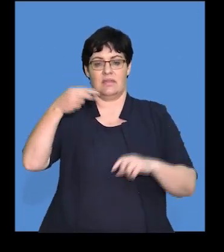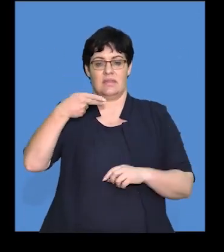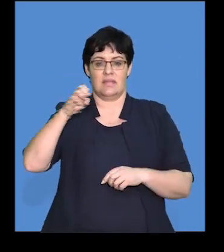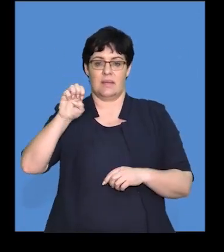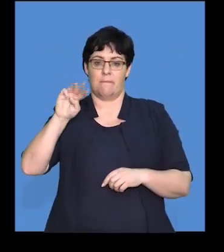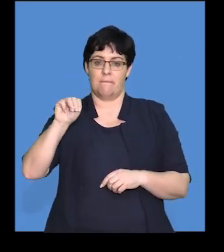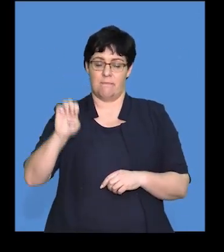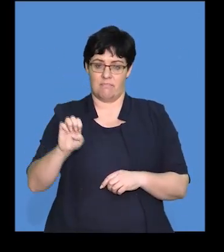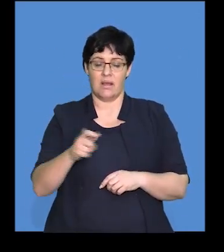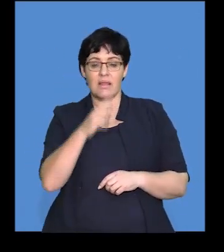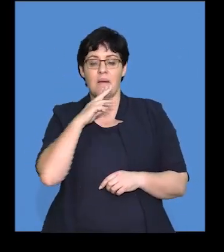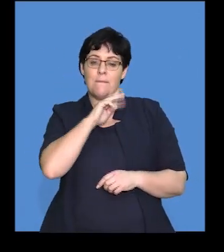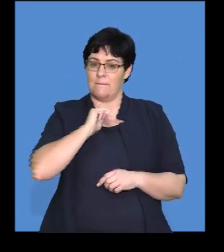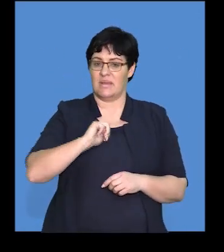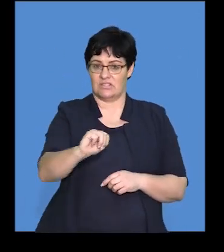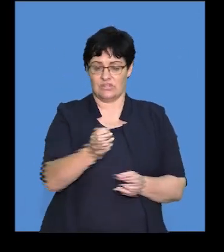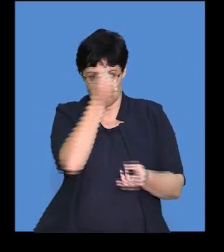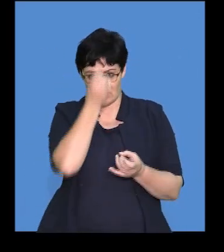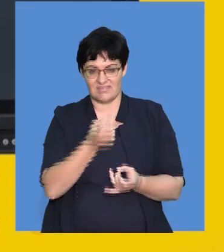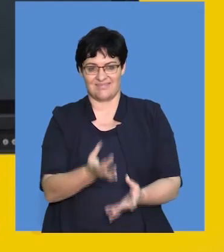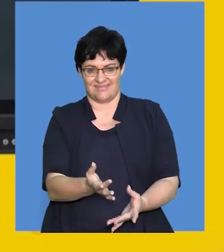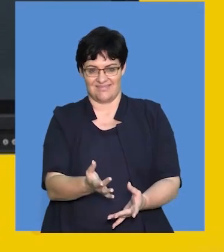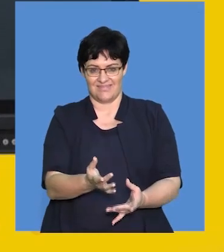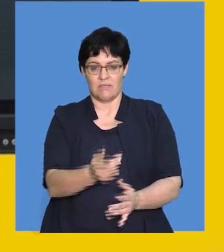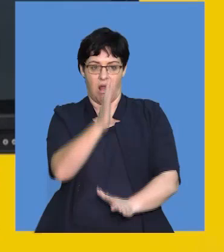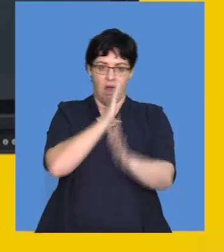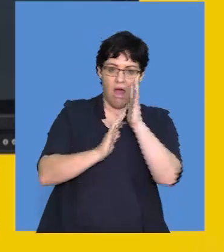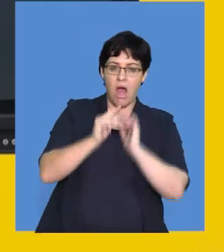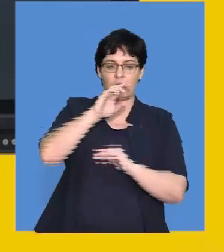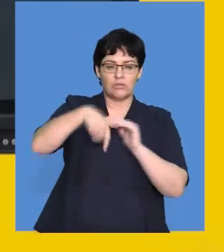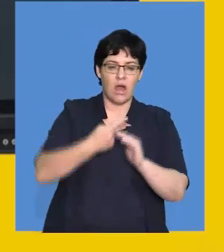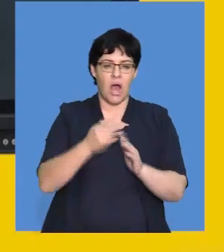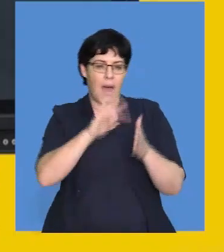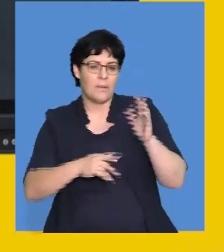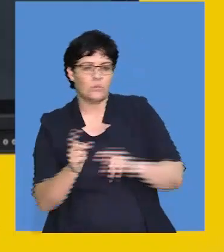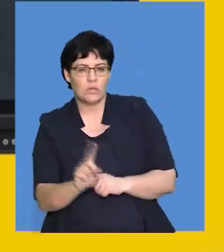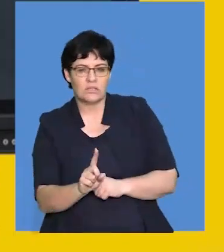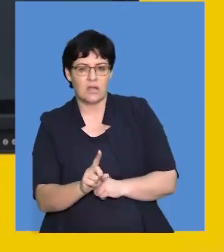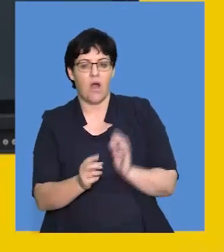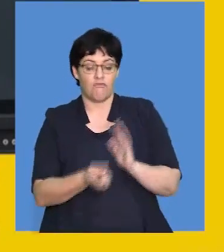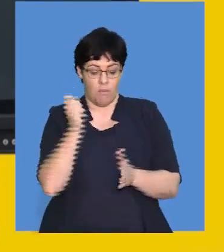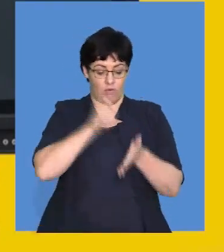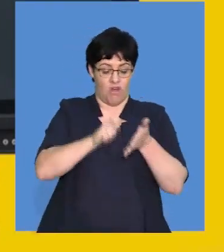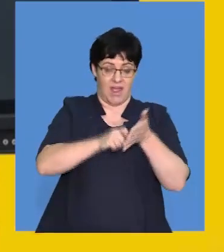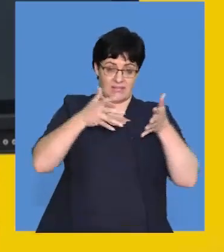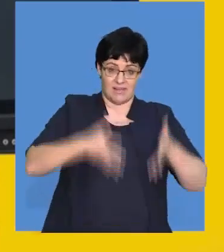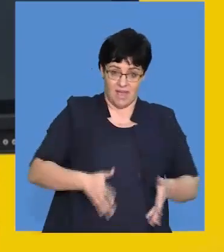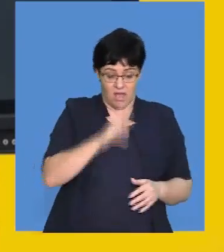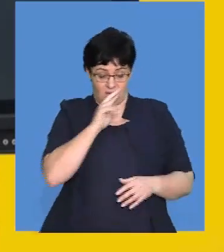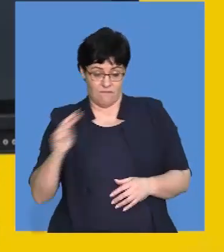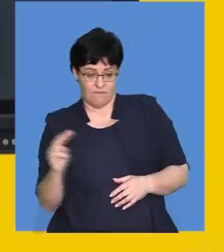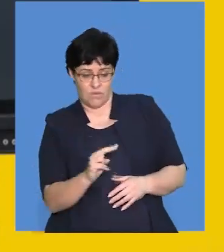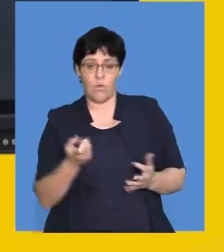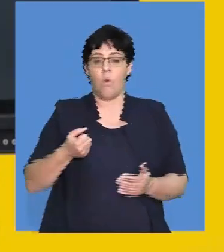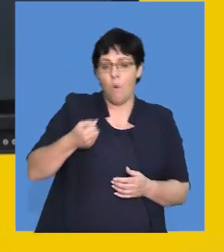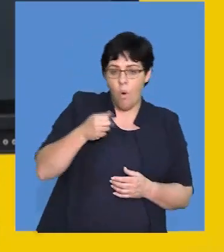theme. And this is the message that the story tells us in general, either from the writer or author's